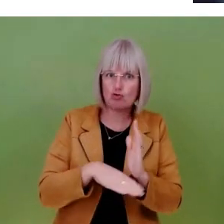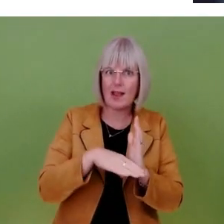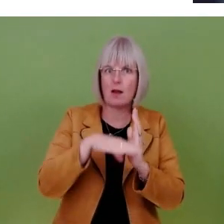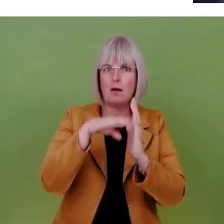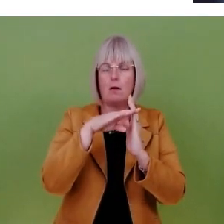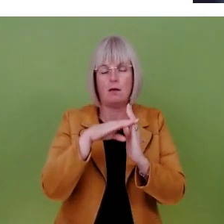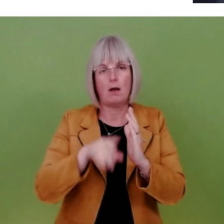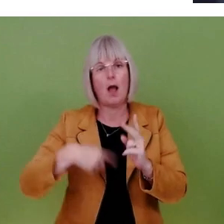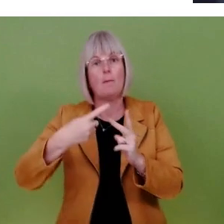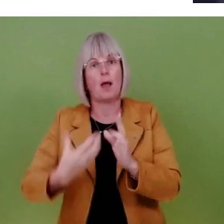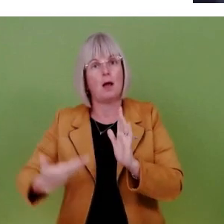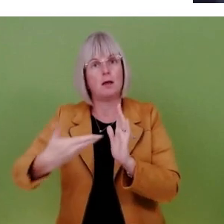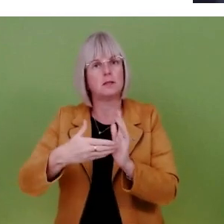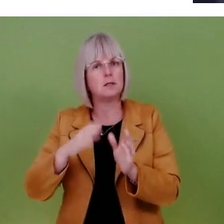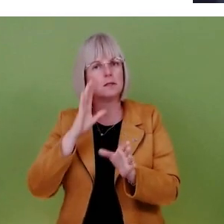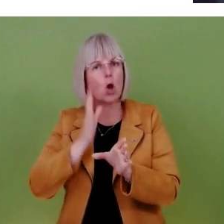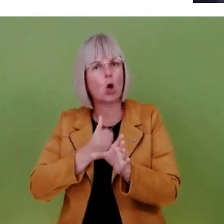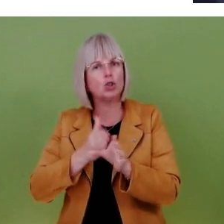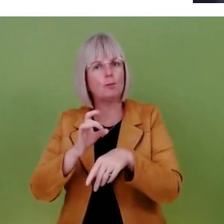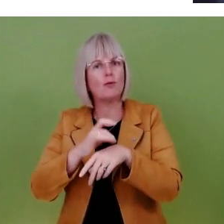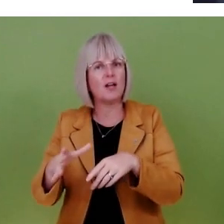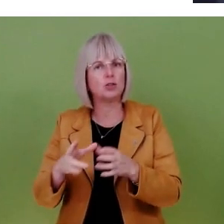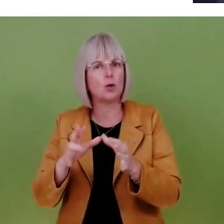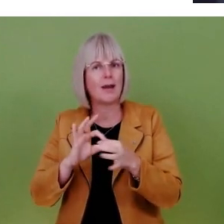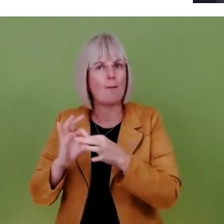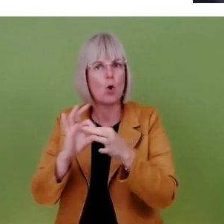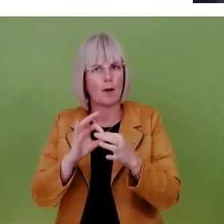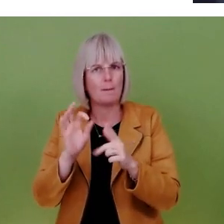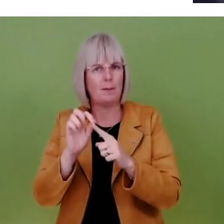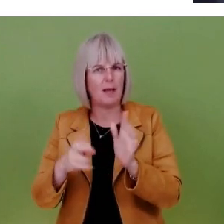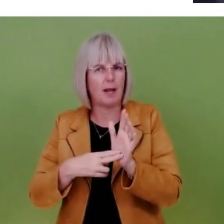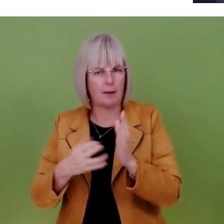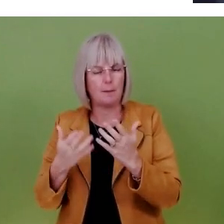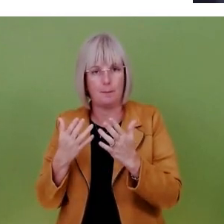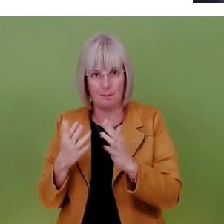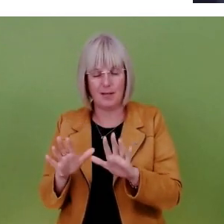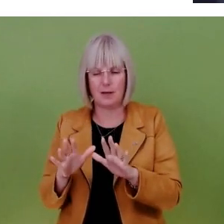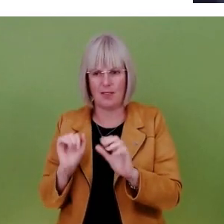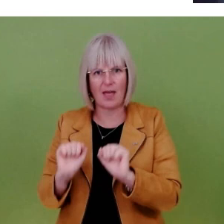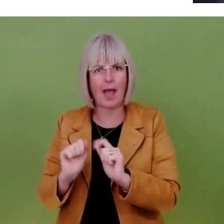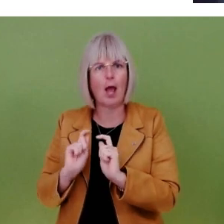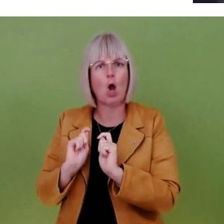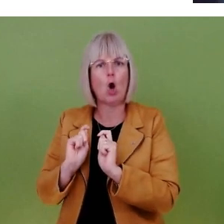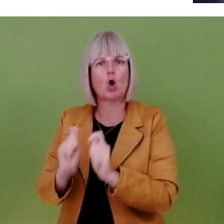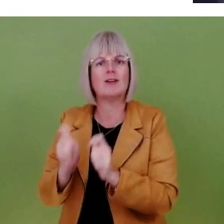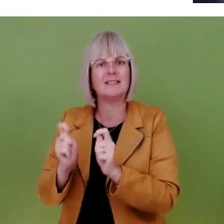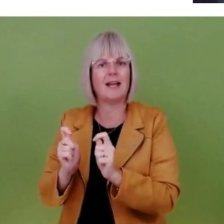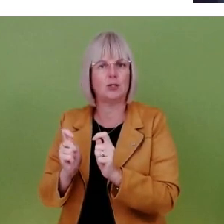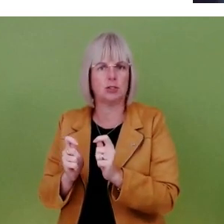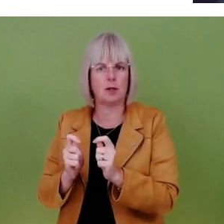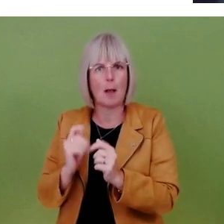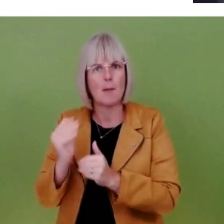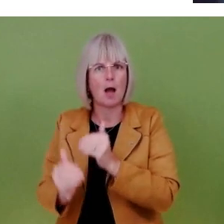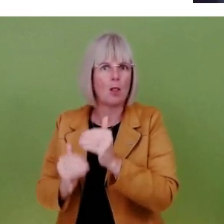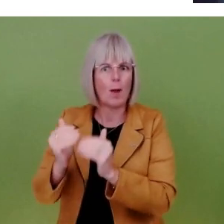Psychological Professions Network have done a lot of work recently on accreditation pathways as well, and professionalisation of the workforce, which also feels really,